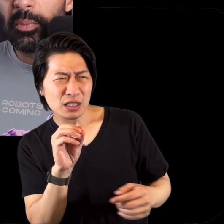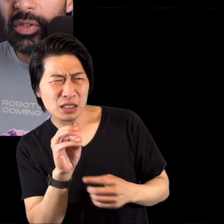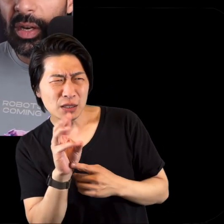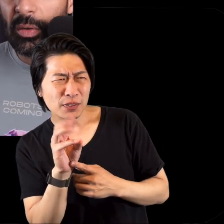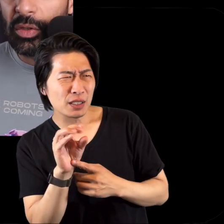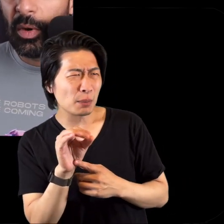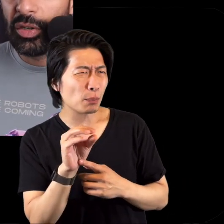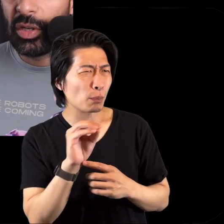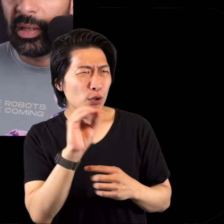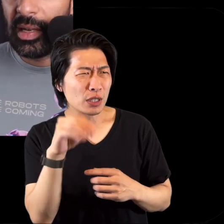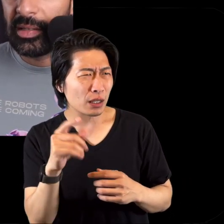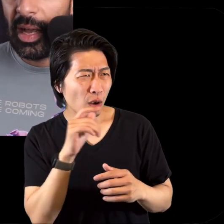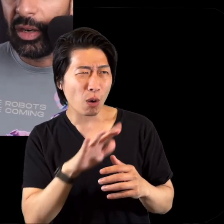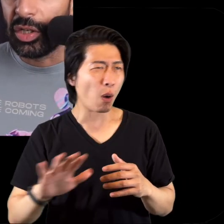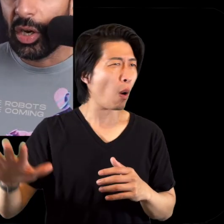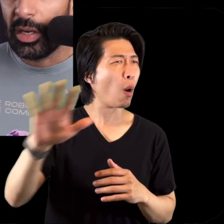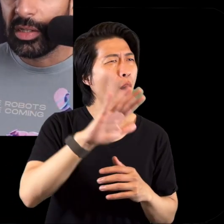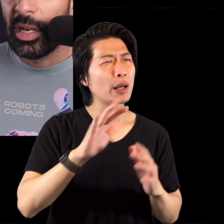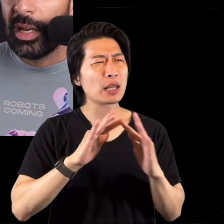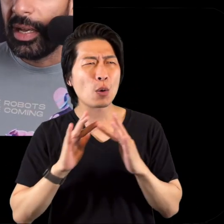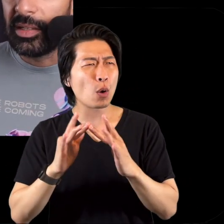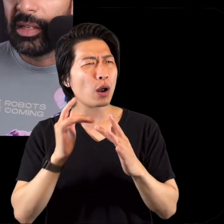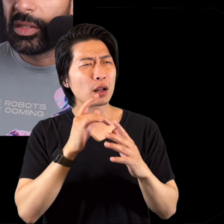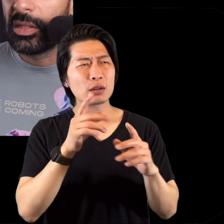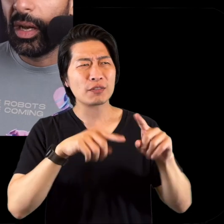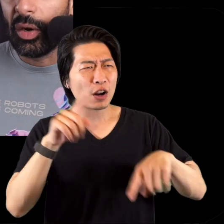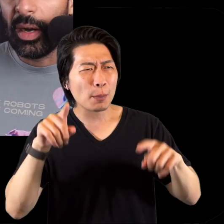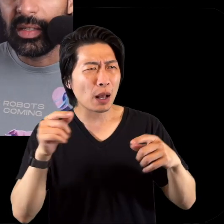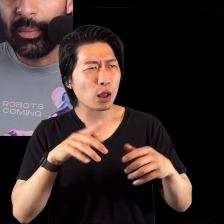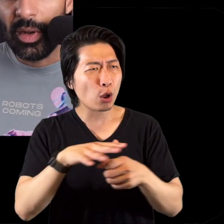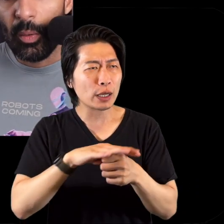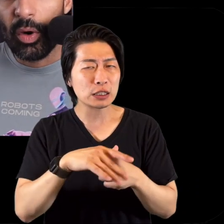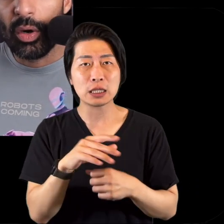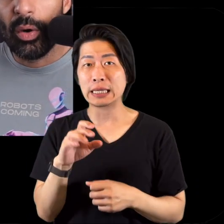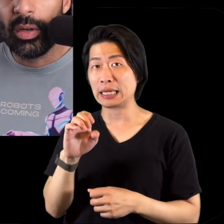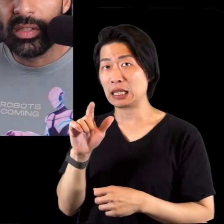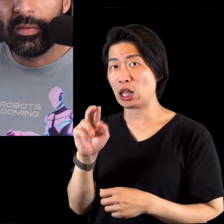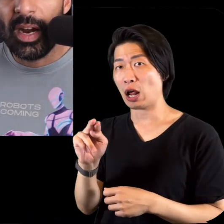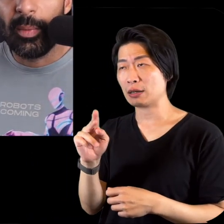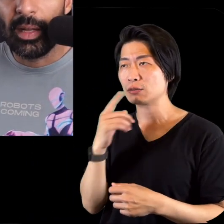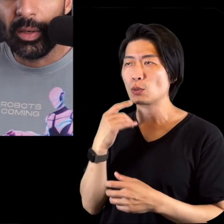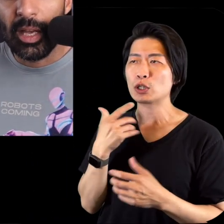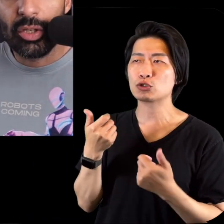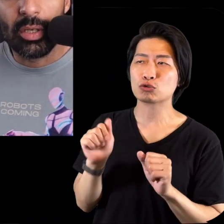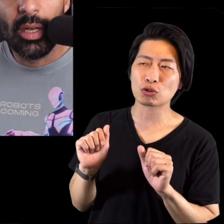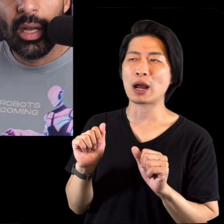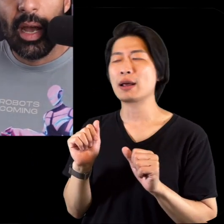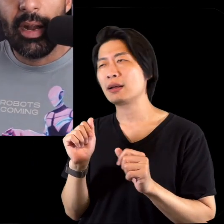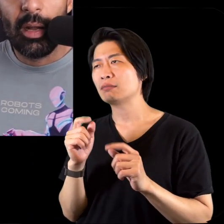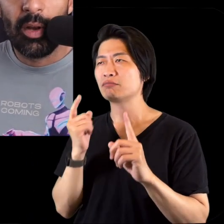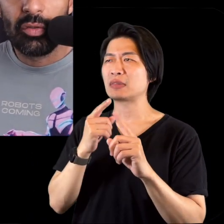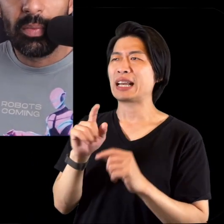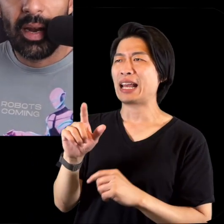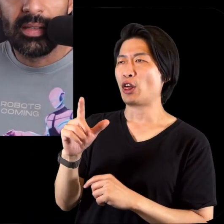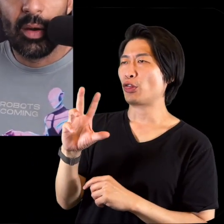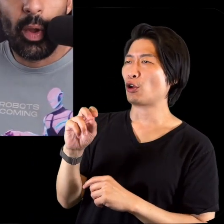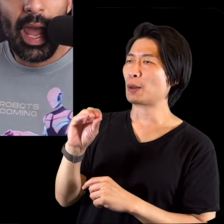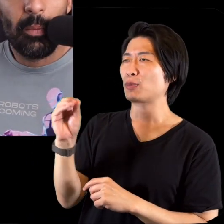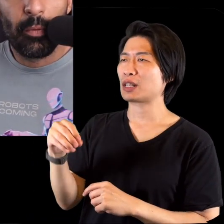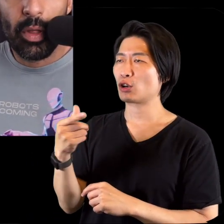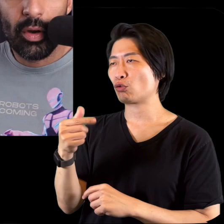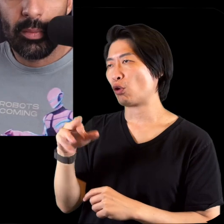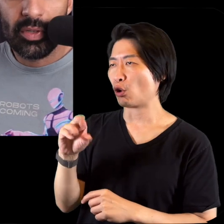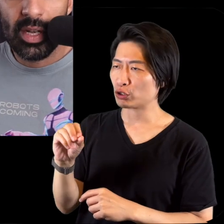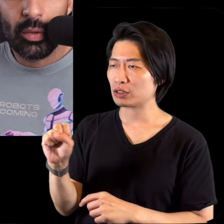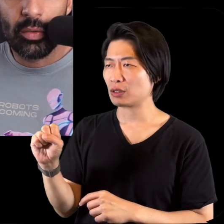at 50% gross margin on the Tesla energy cost. Is this across the network or does it vary by location? And Elon Musk replied and said, we